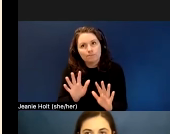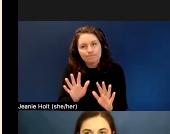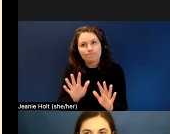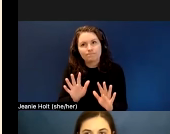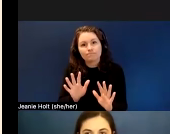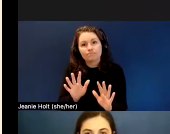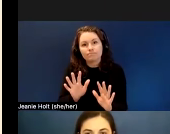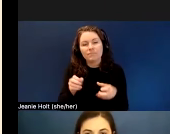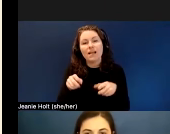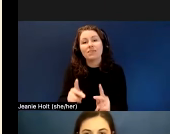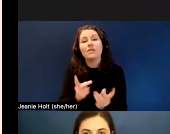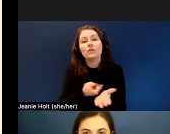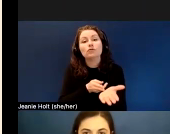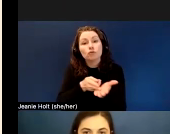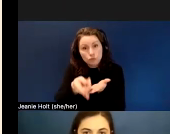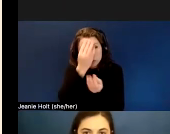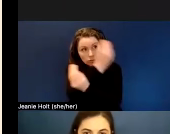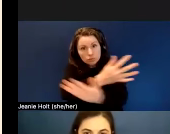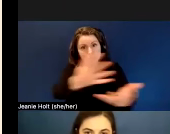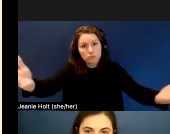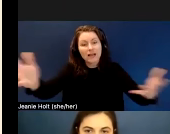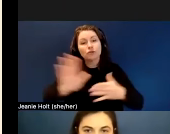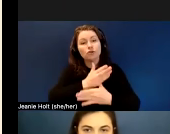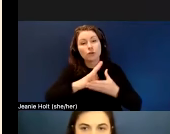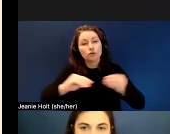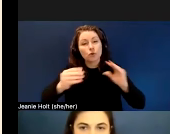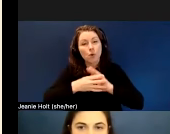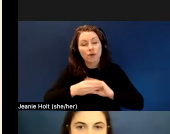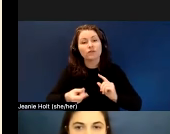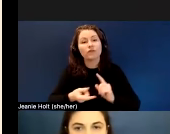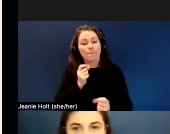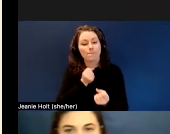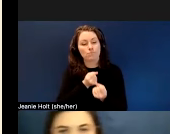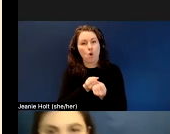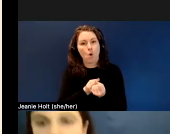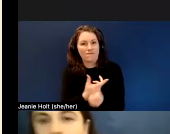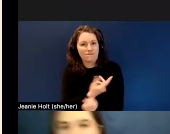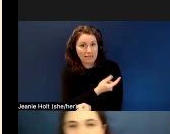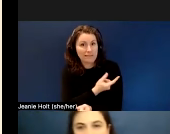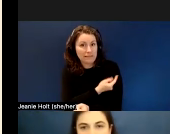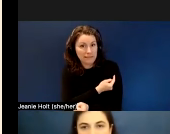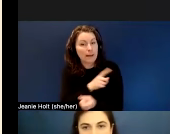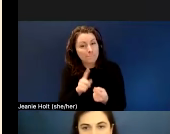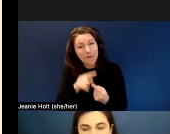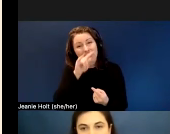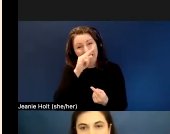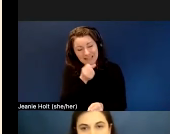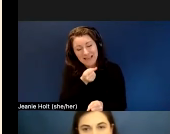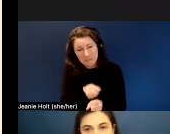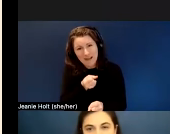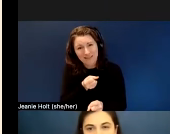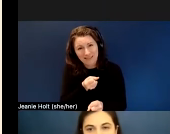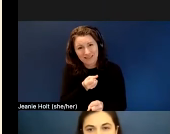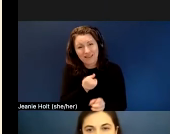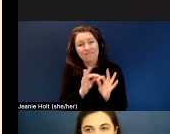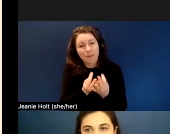let the truth be known and to share stories from the pro-vaccine side of this about the kids that are affected, about the families that are